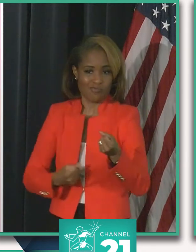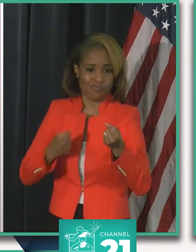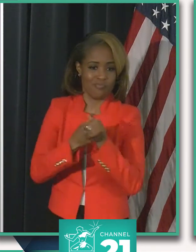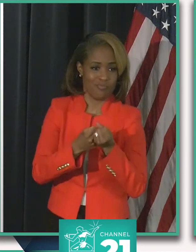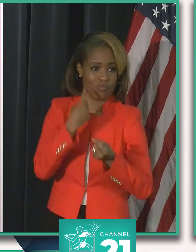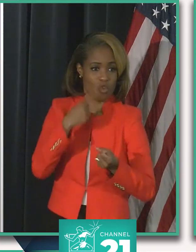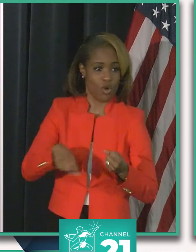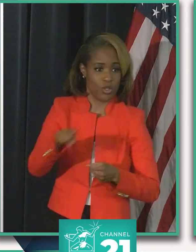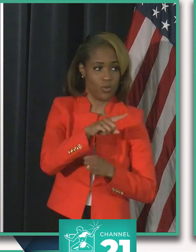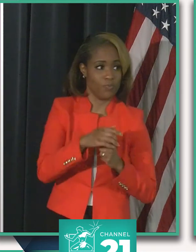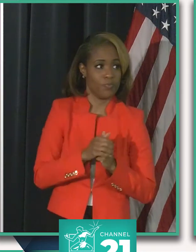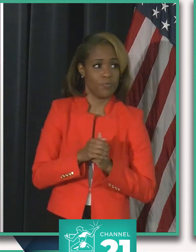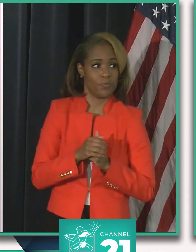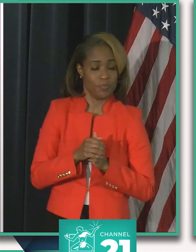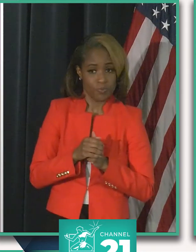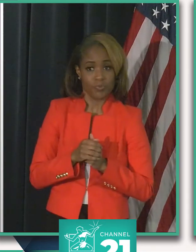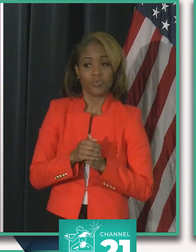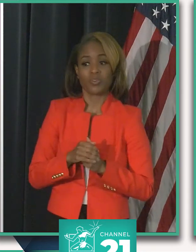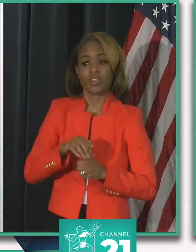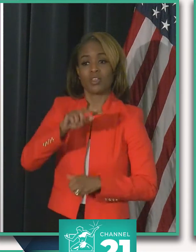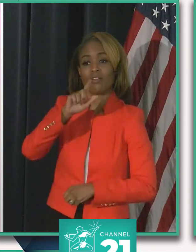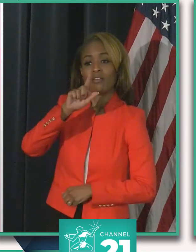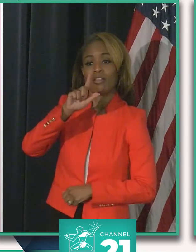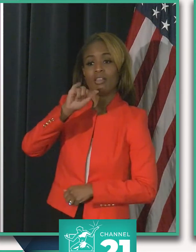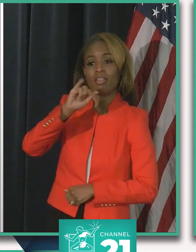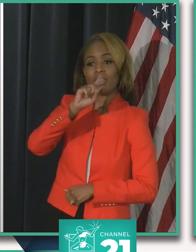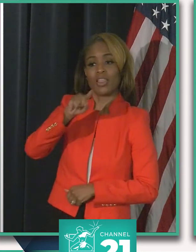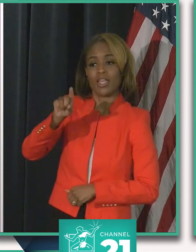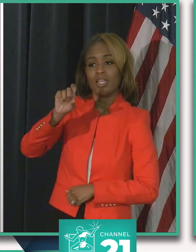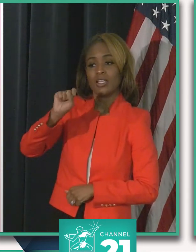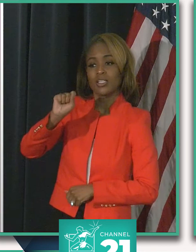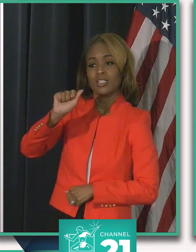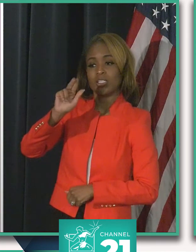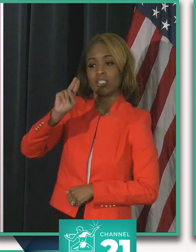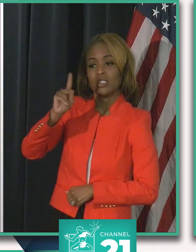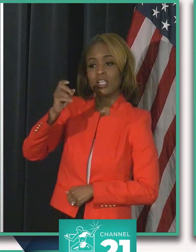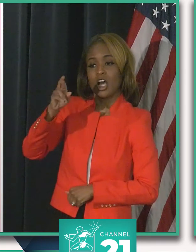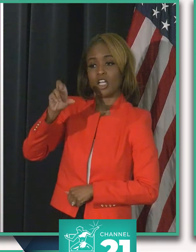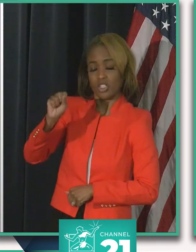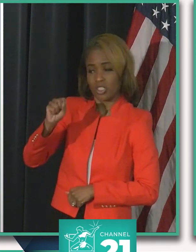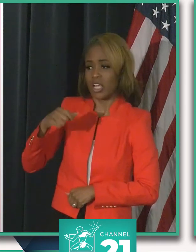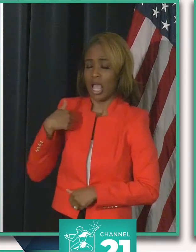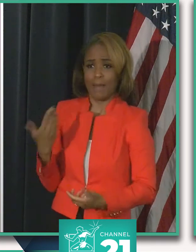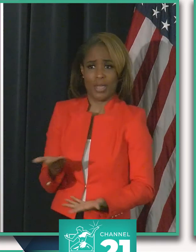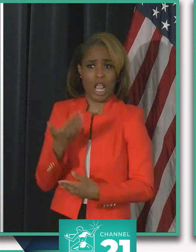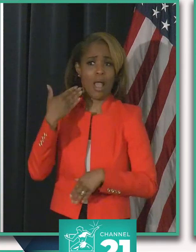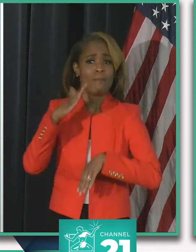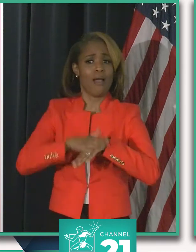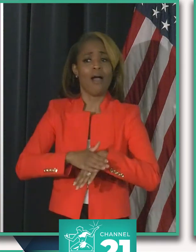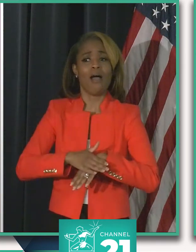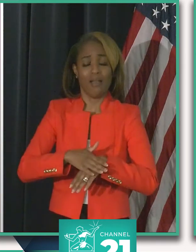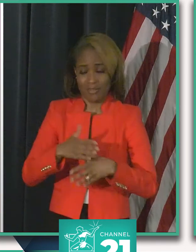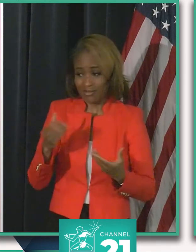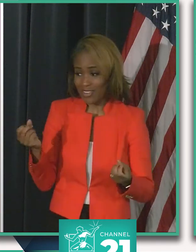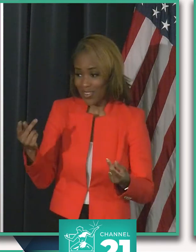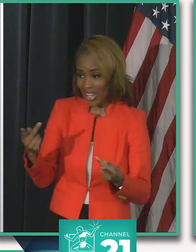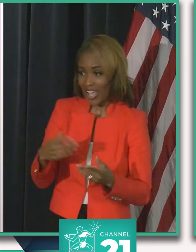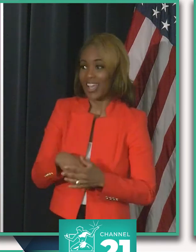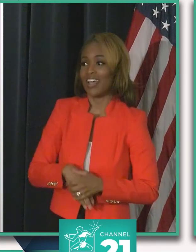Hey, we have Ms. Saunders. Okay. This is me. I'm on now. You are. Good